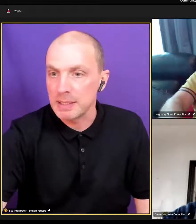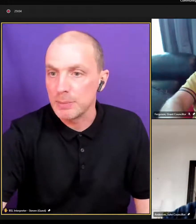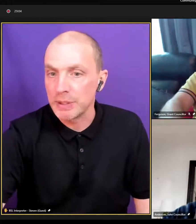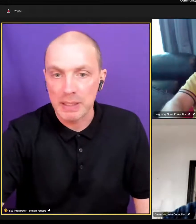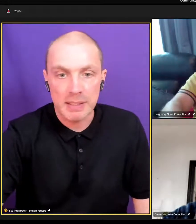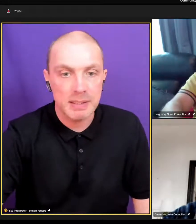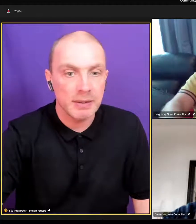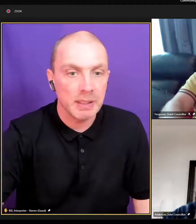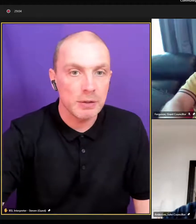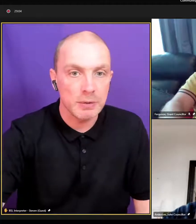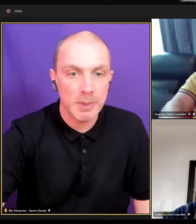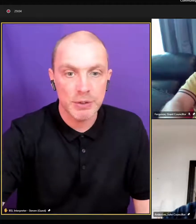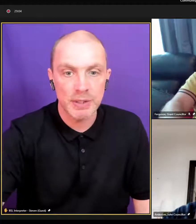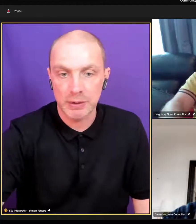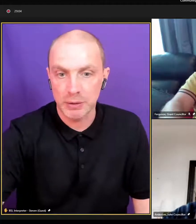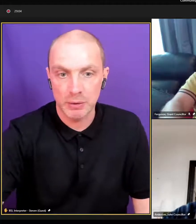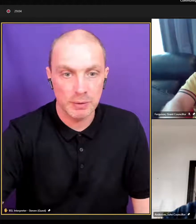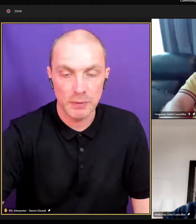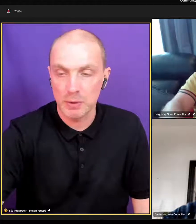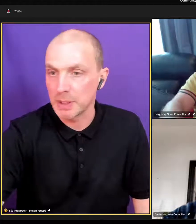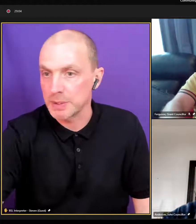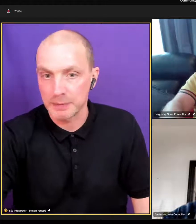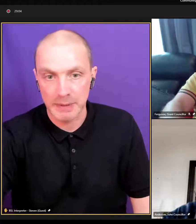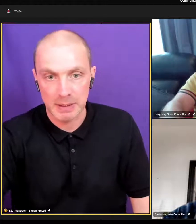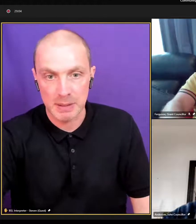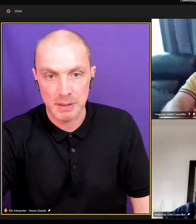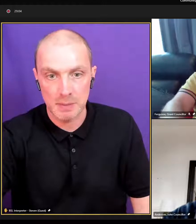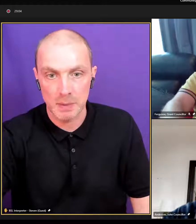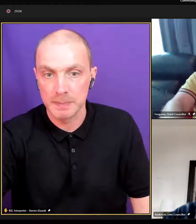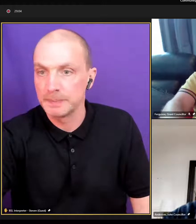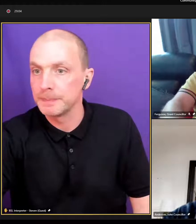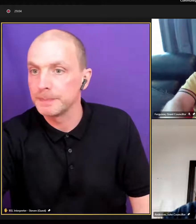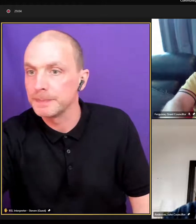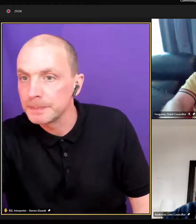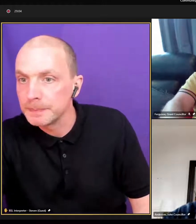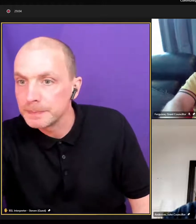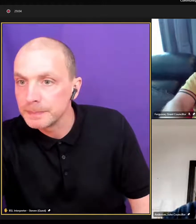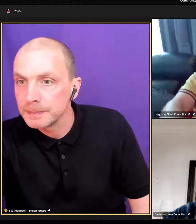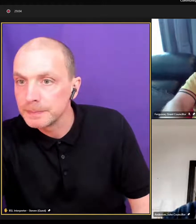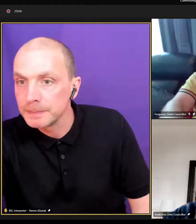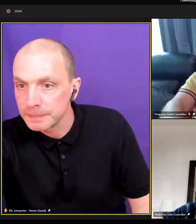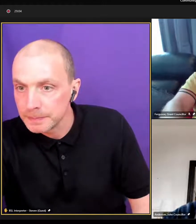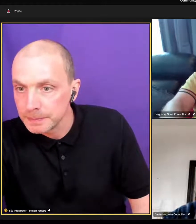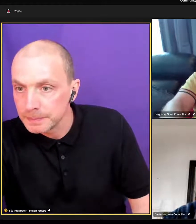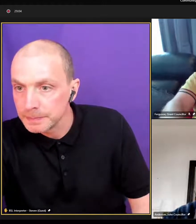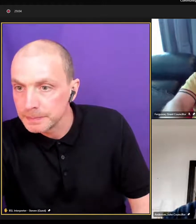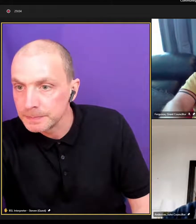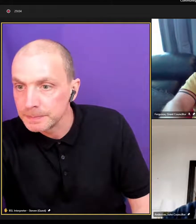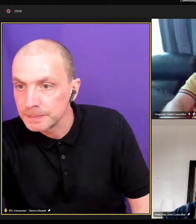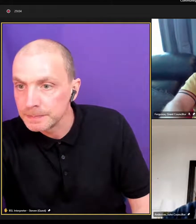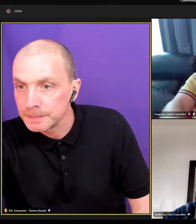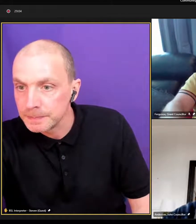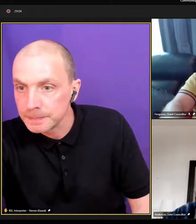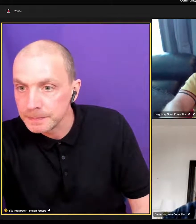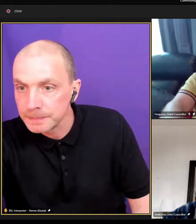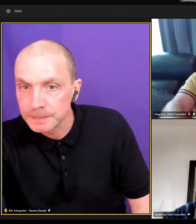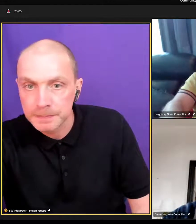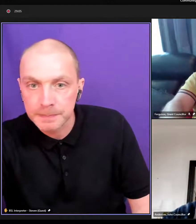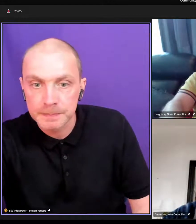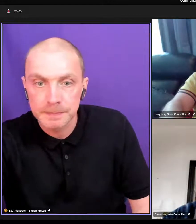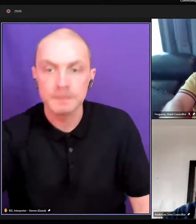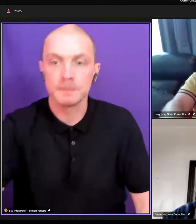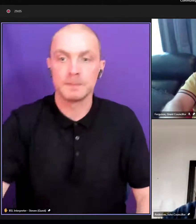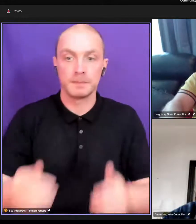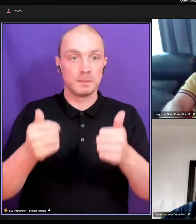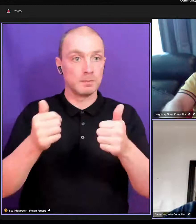I see his name on the list. Thank you so much. Thank you. Okay, thank you. Could I just remind everyone to keep their microphones on mute unless they're